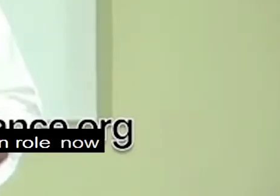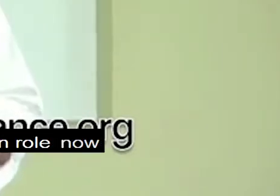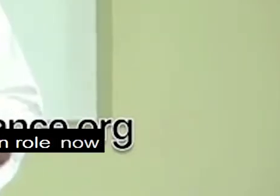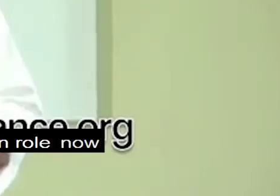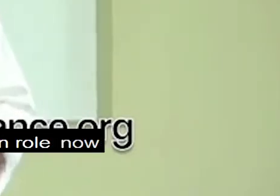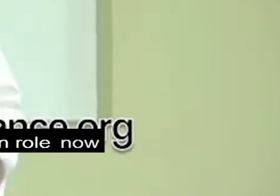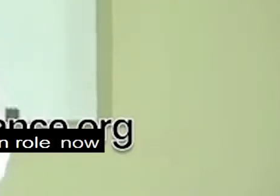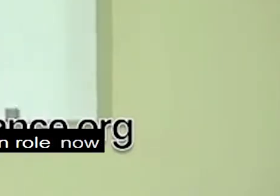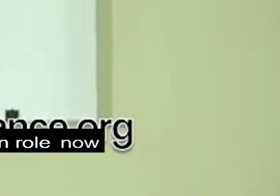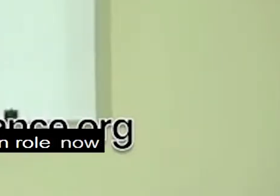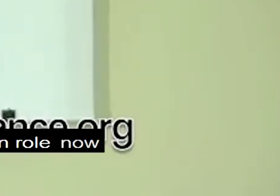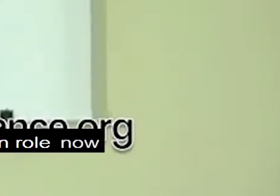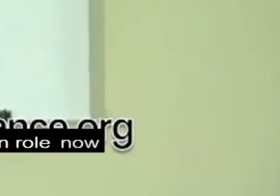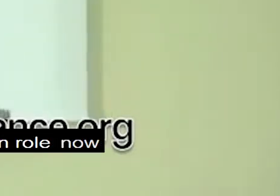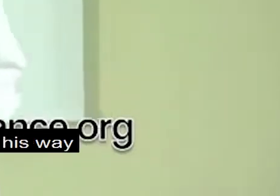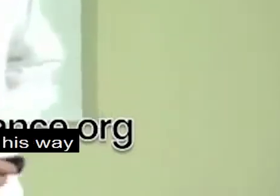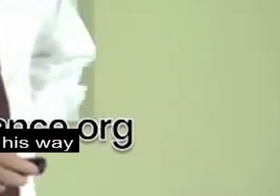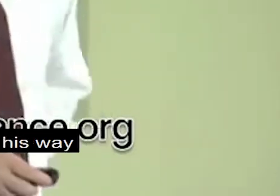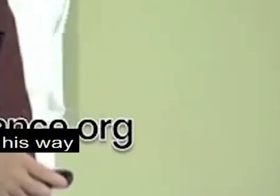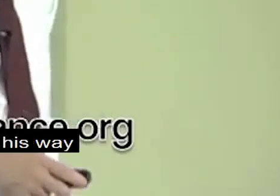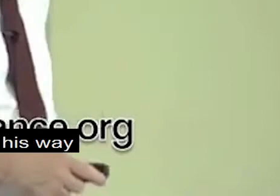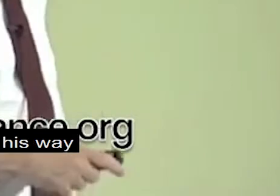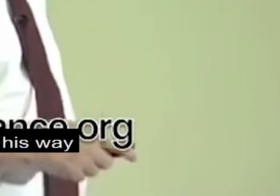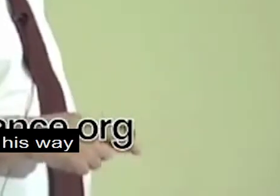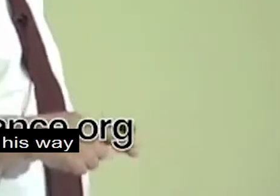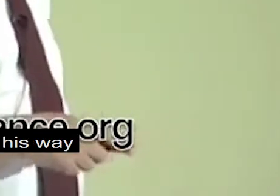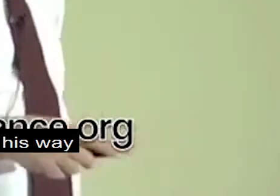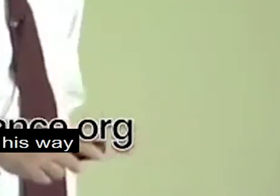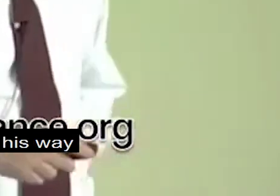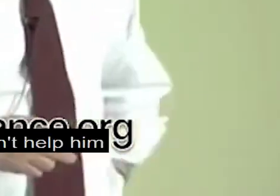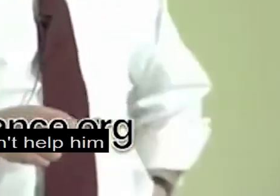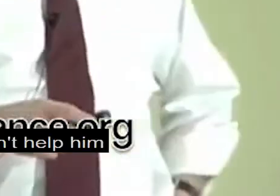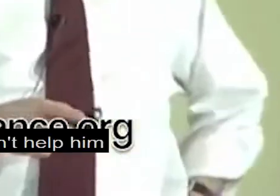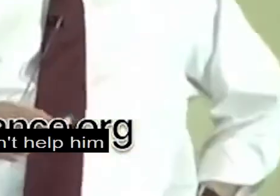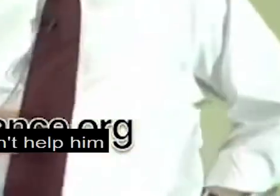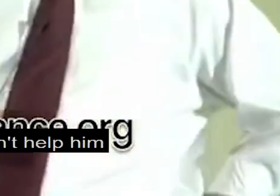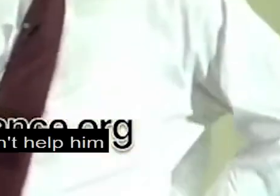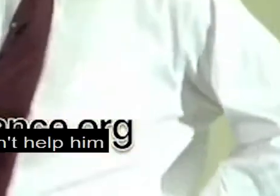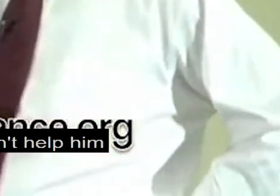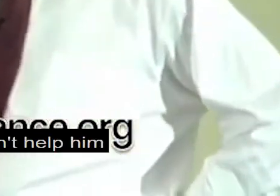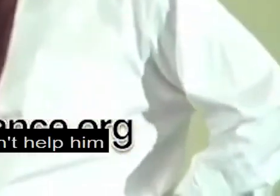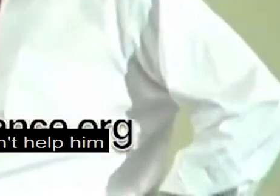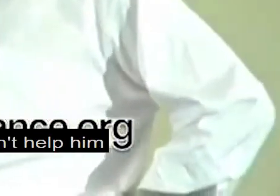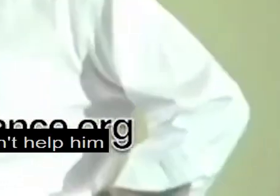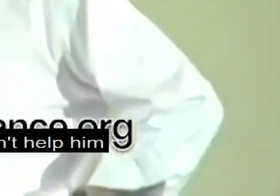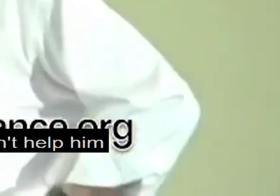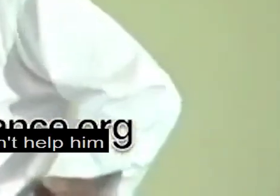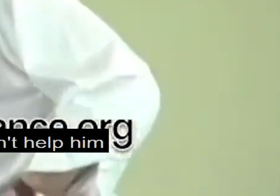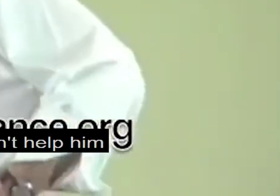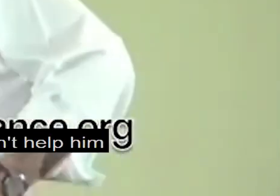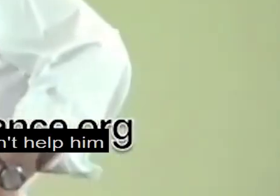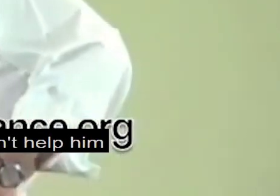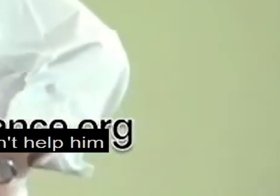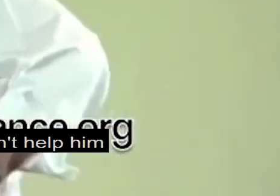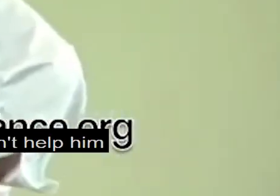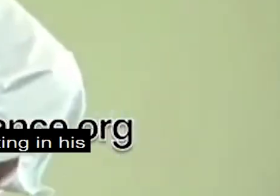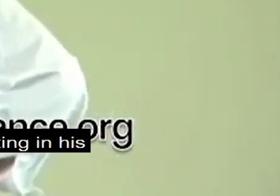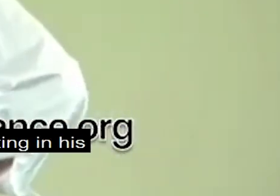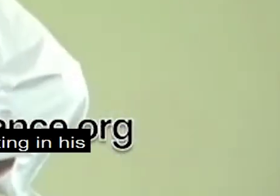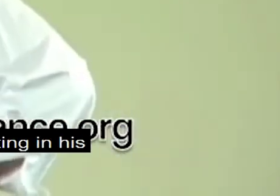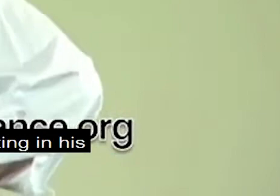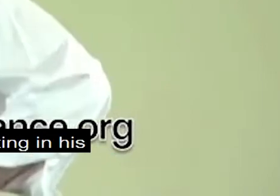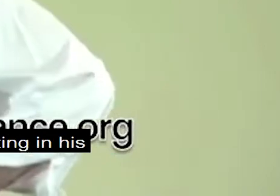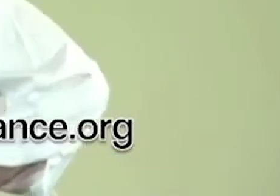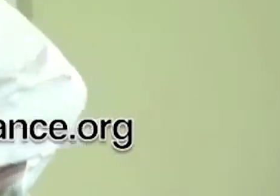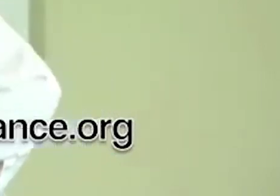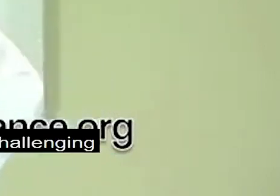and what's your main role now? Figure out what's getting in his way. Then you can help him. You can't help him if you don't